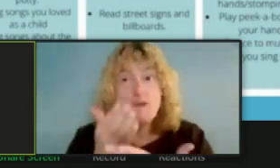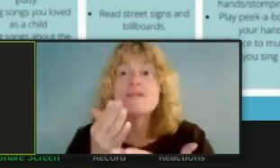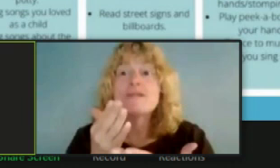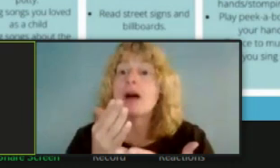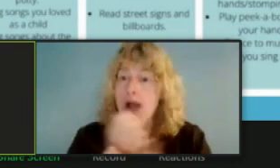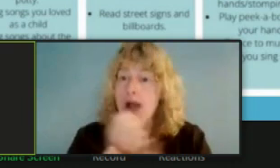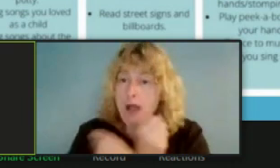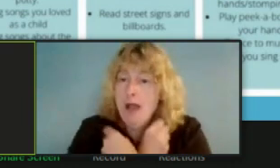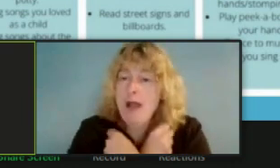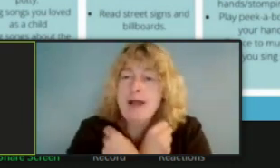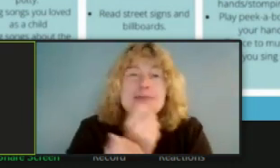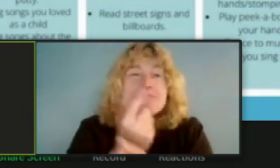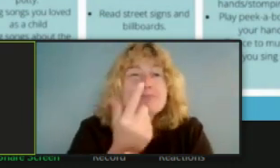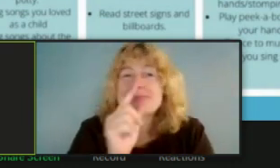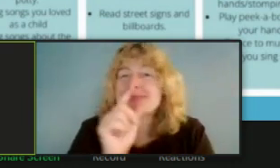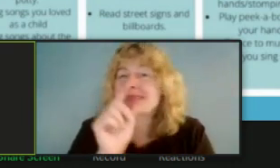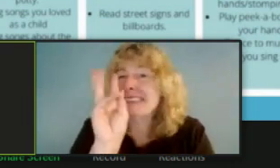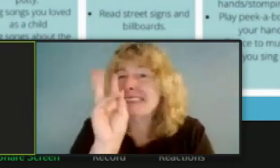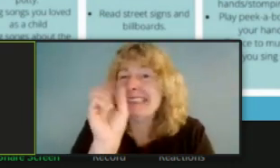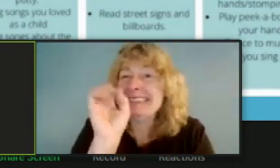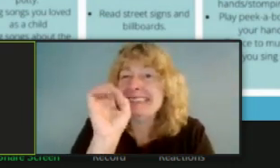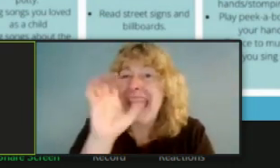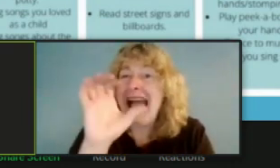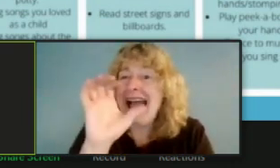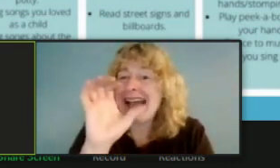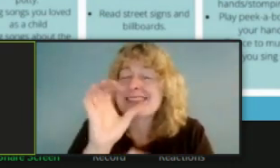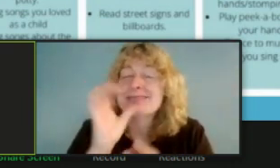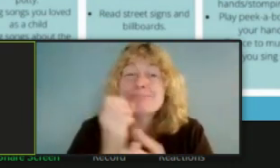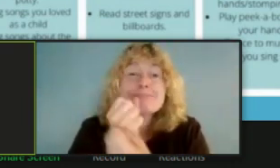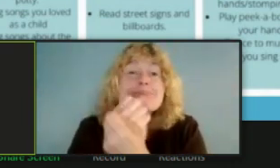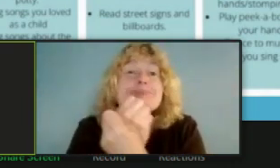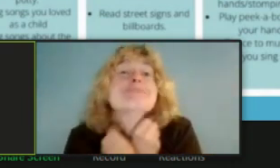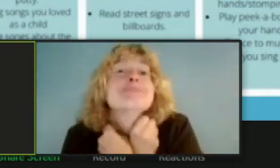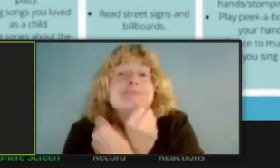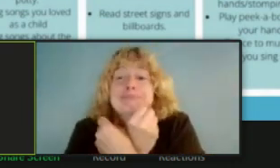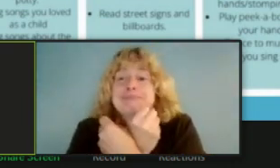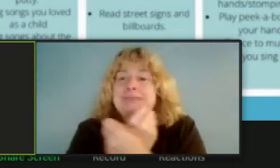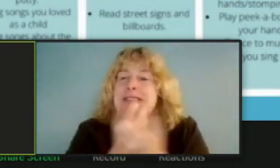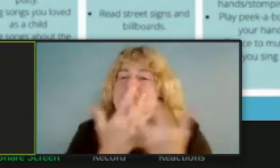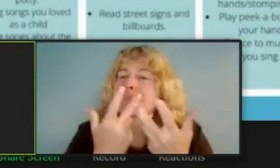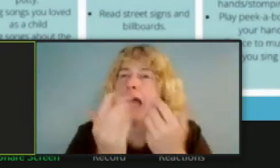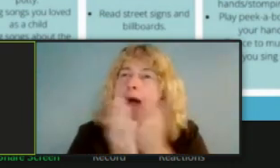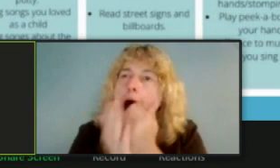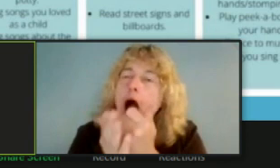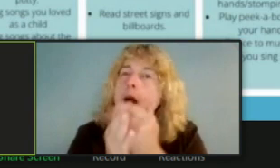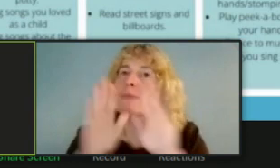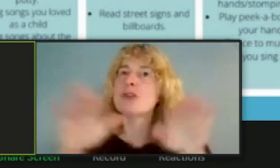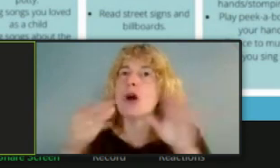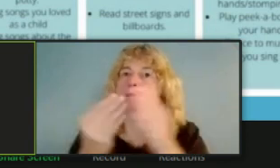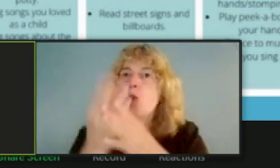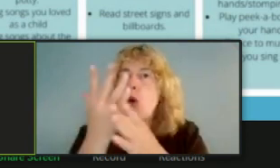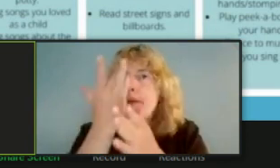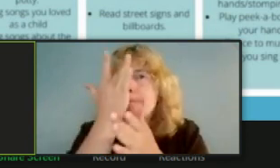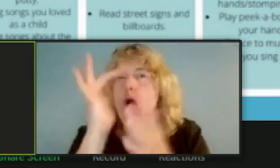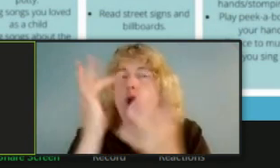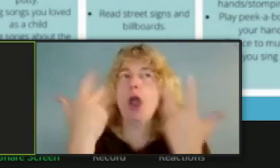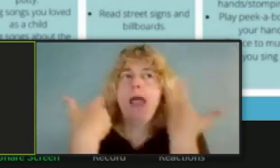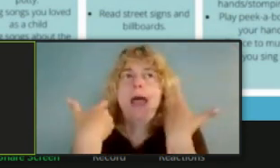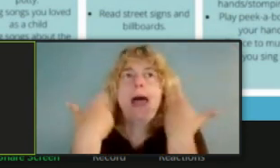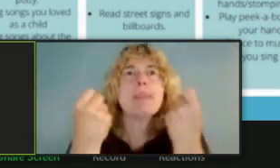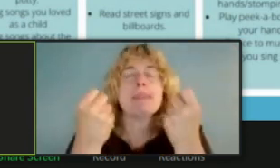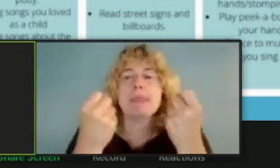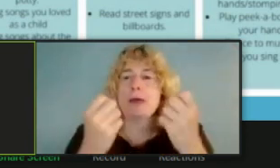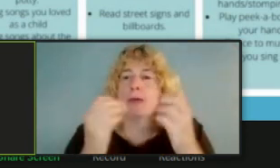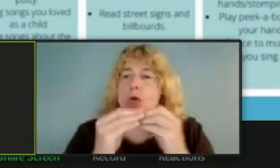them for 60 seconds. You can help every child grow smarter and healthier and happier,